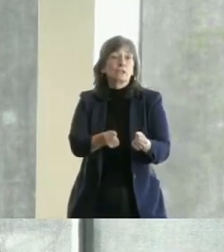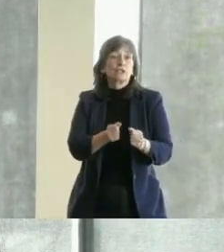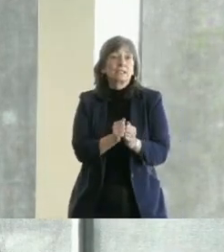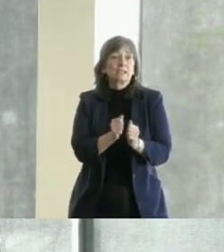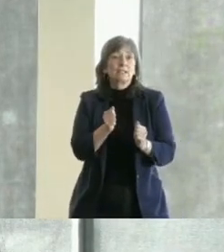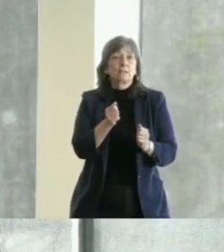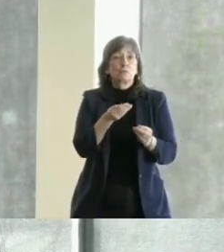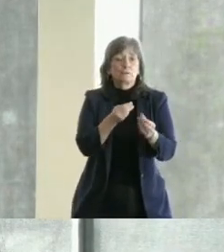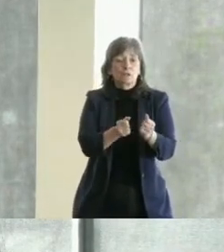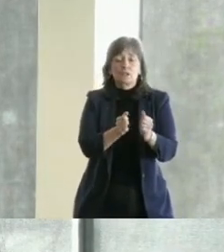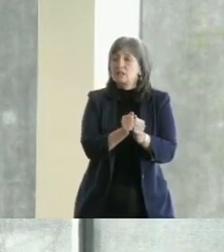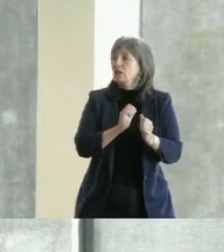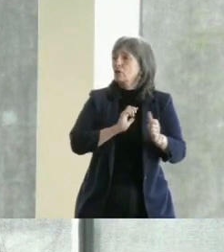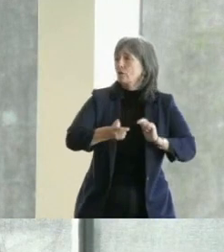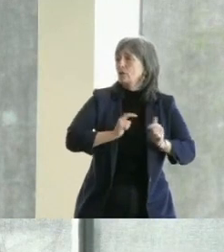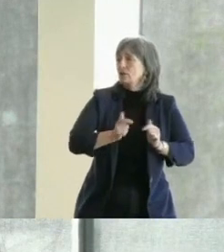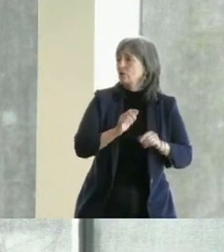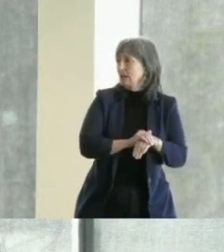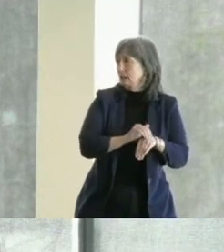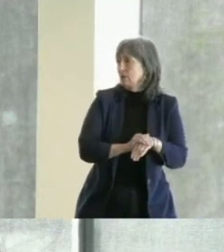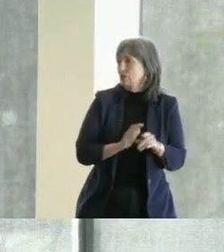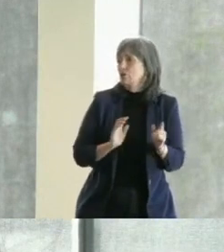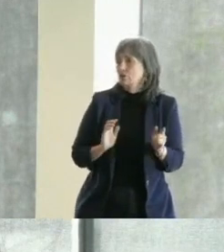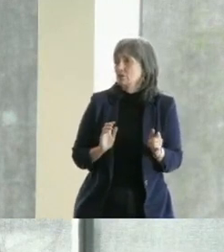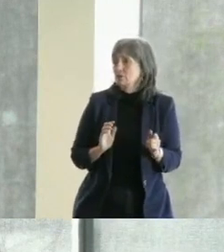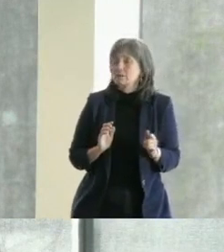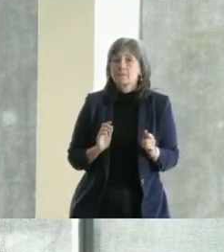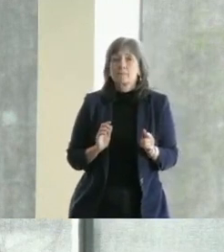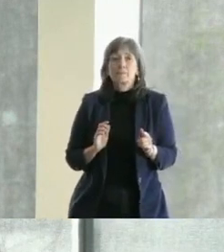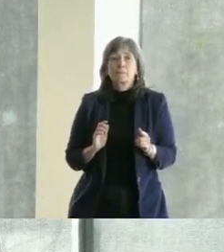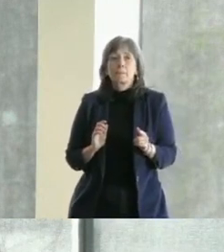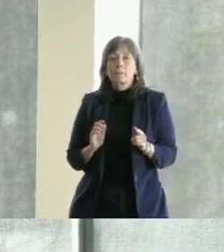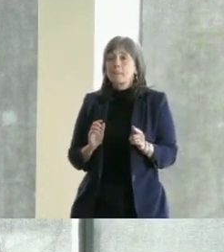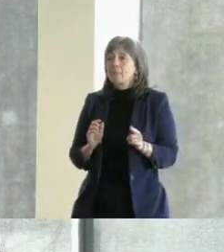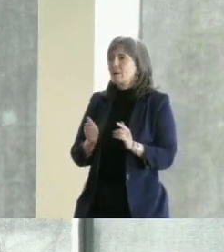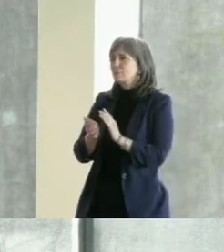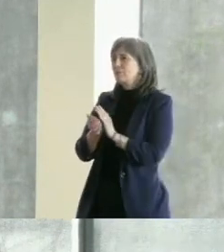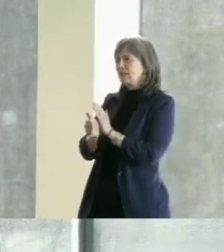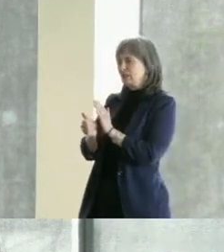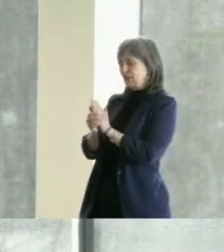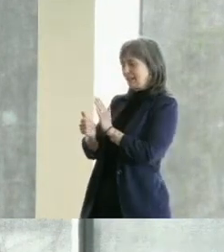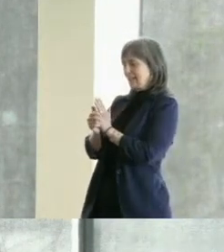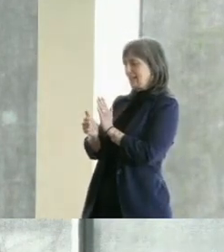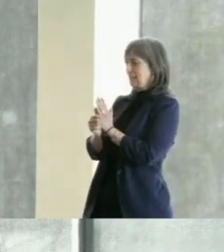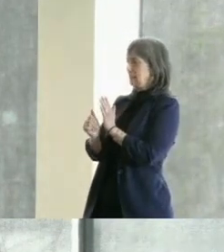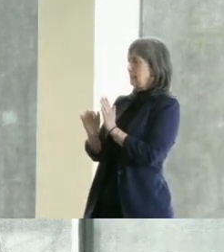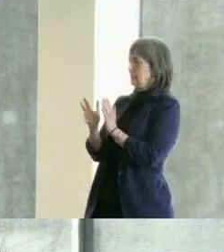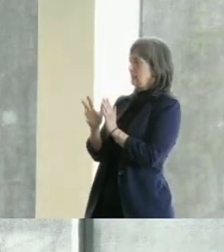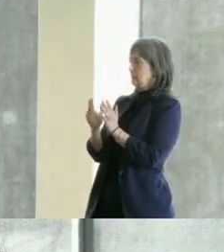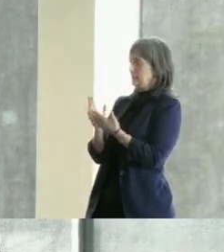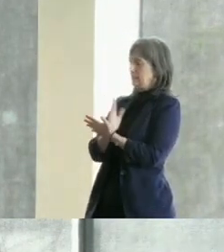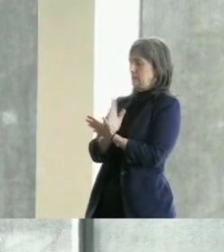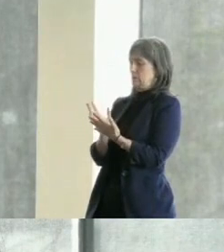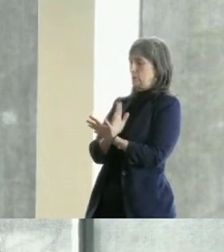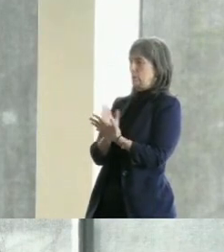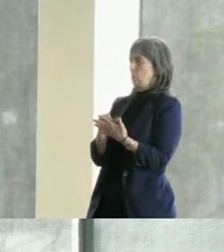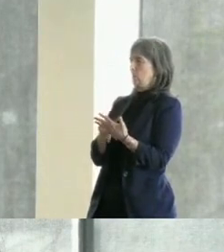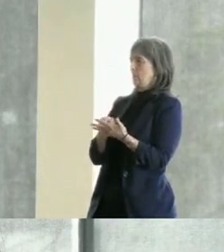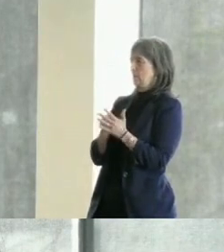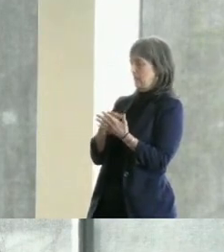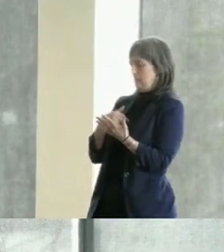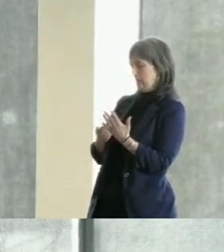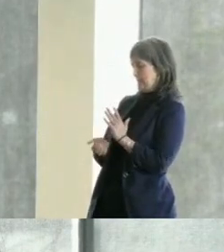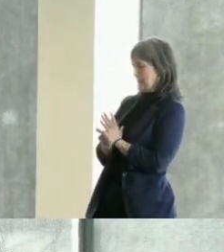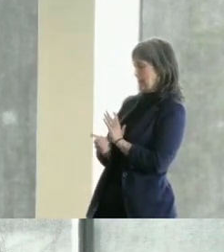Excellent. Absolutely, yeah, proficient, yeah. I think even proficient sometimes makes people like gauge on what they